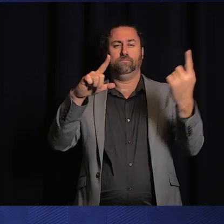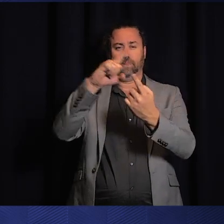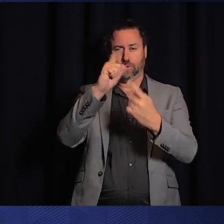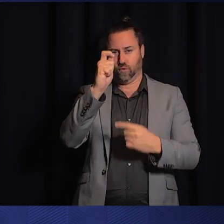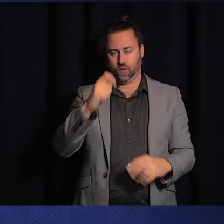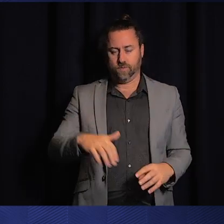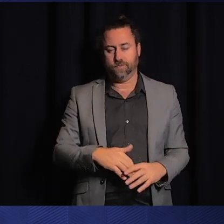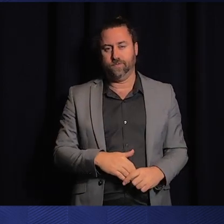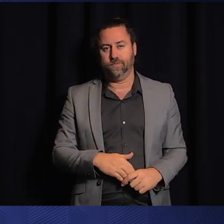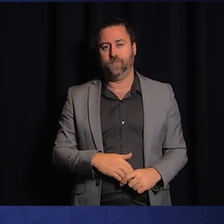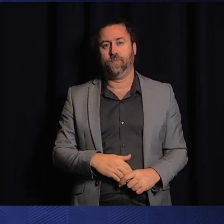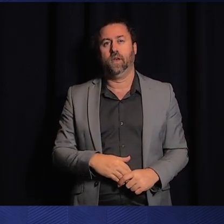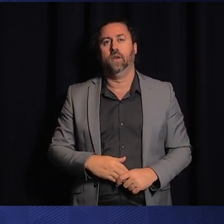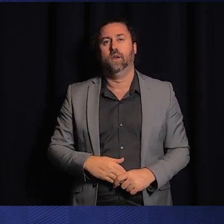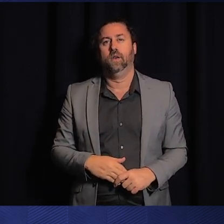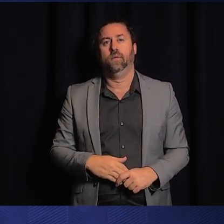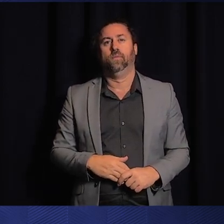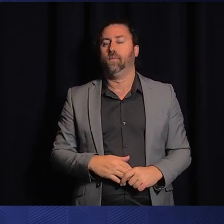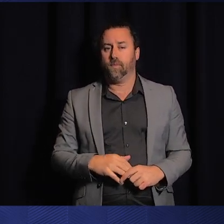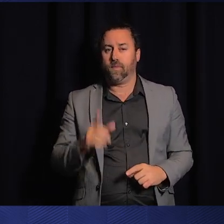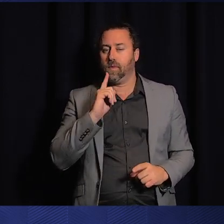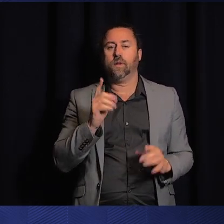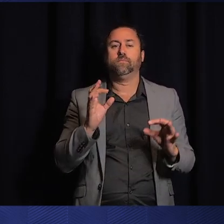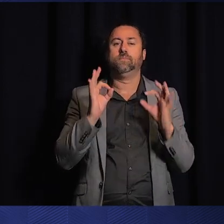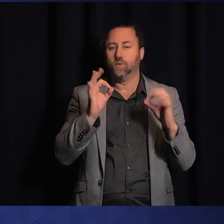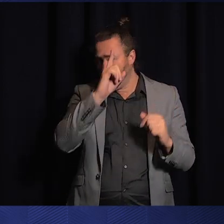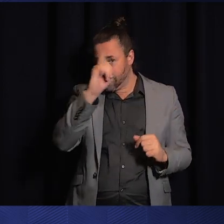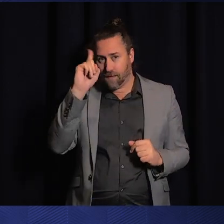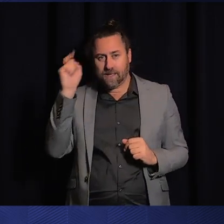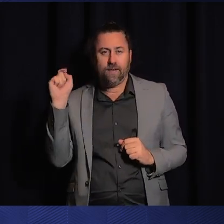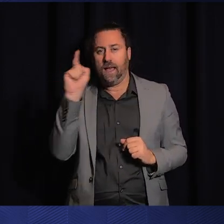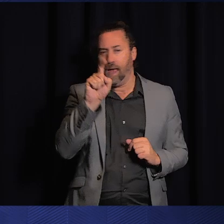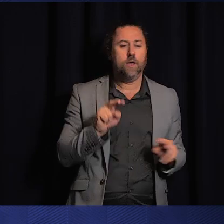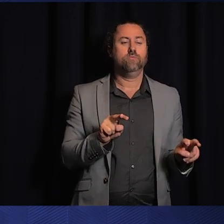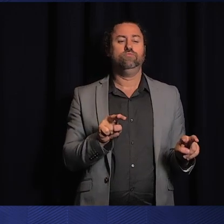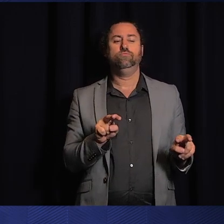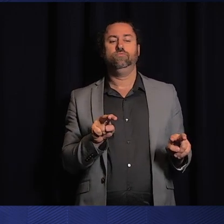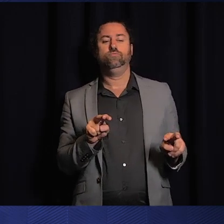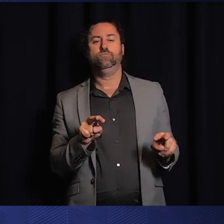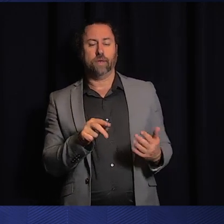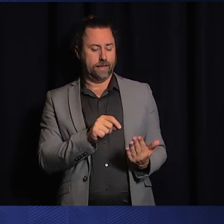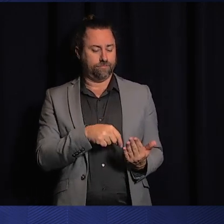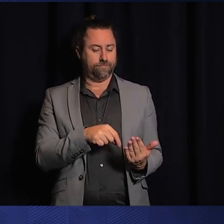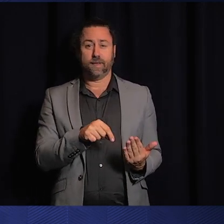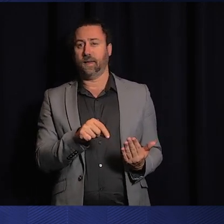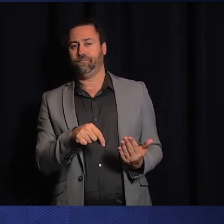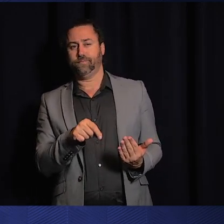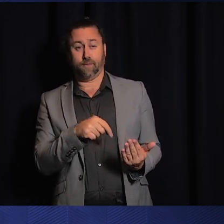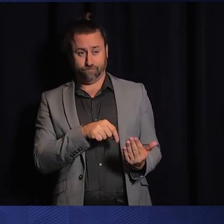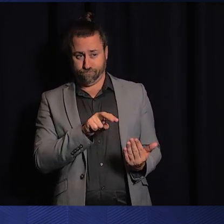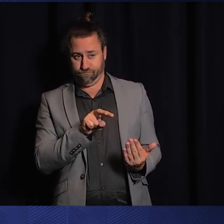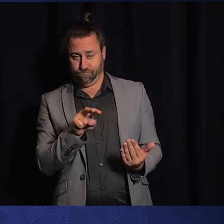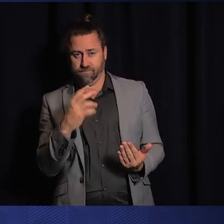on coordination among special rapporteurs, we coordinate a lot. In fact, we've got a coordination mechanism